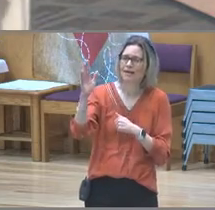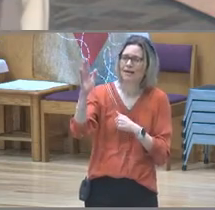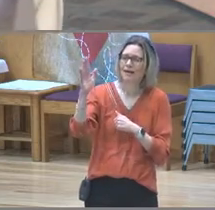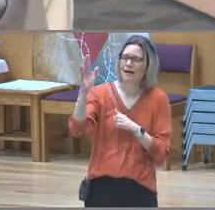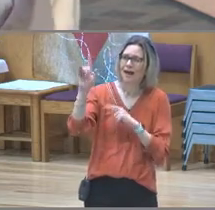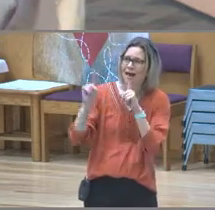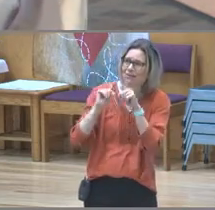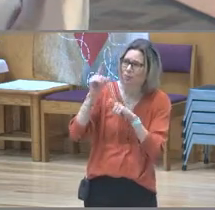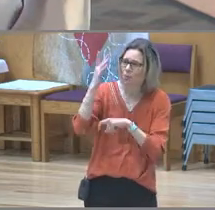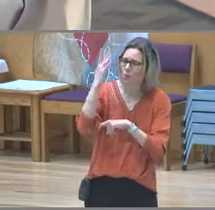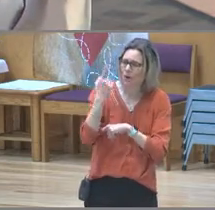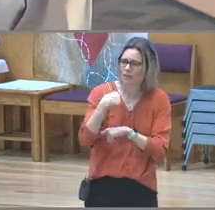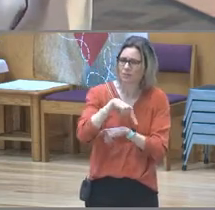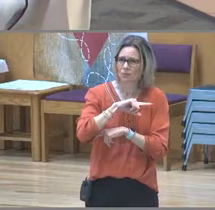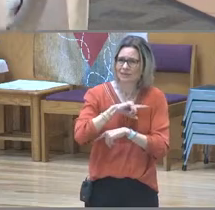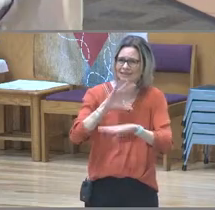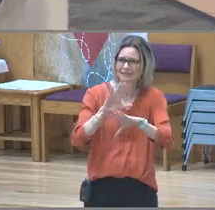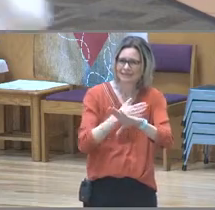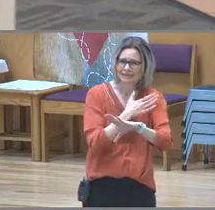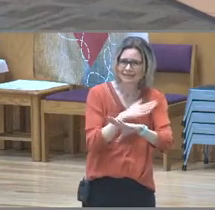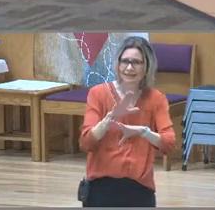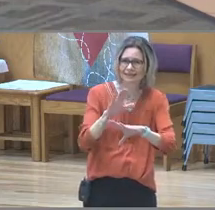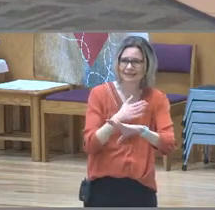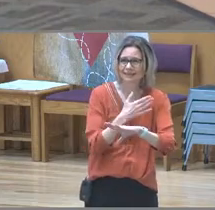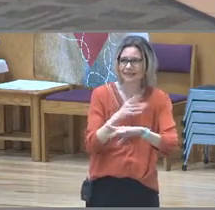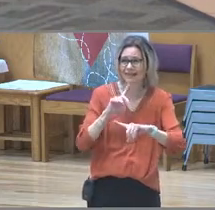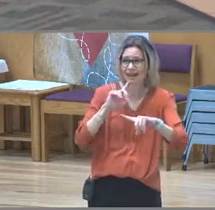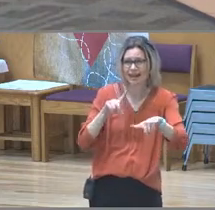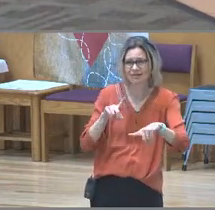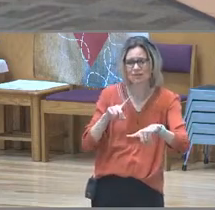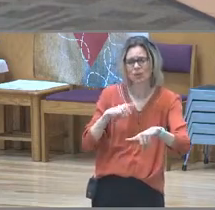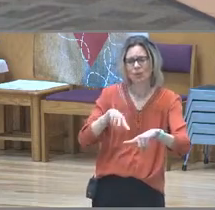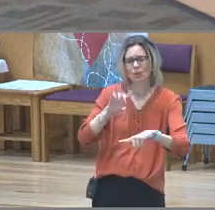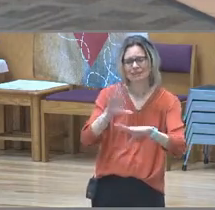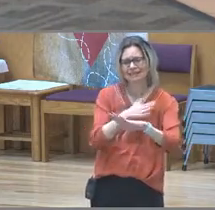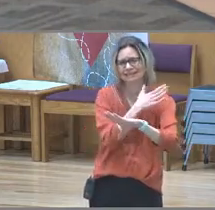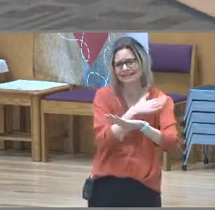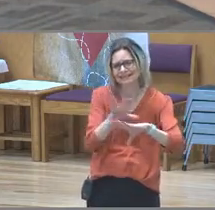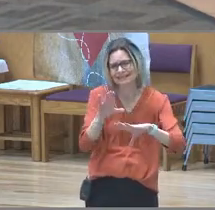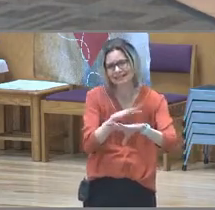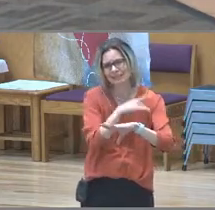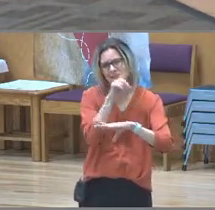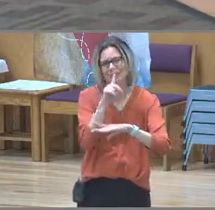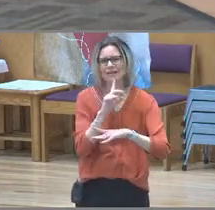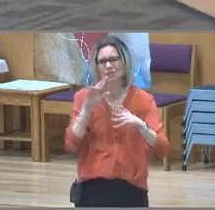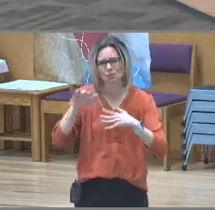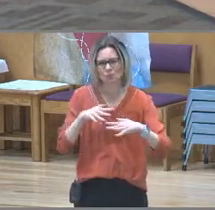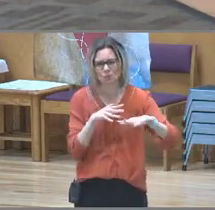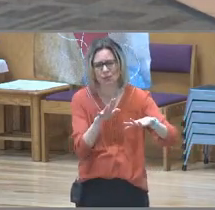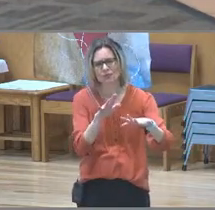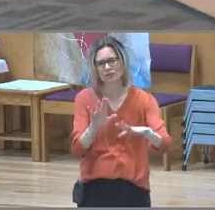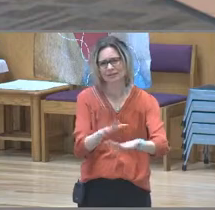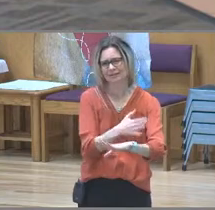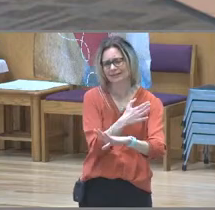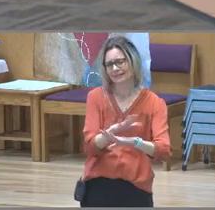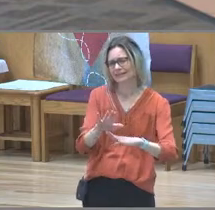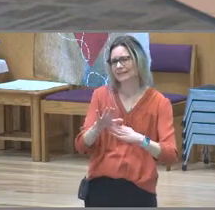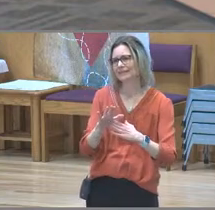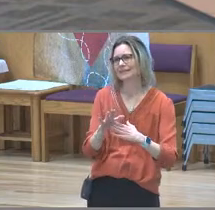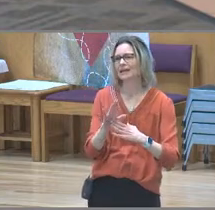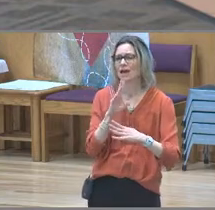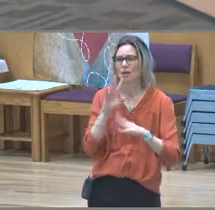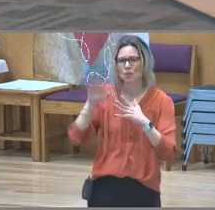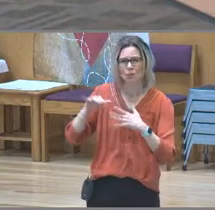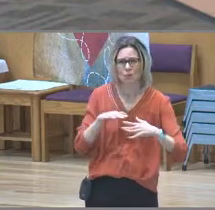sing. And the answer to that is, we sing because the river is humming. And when the